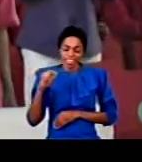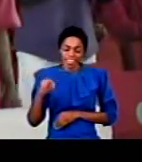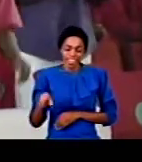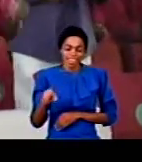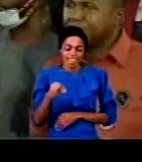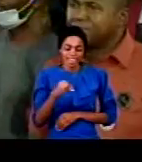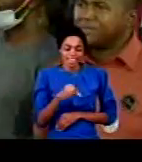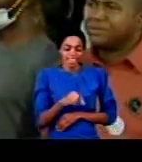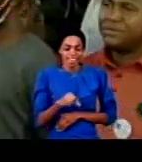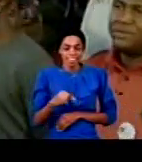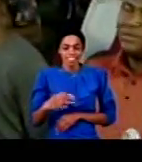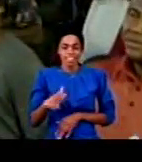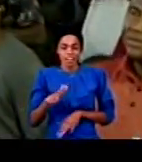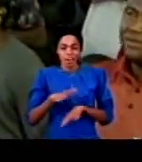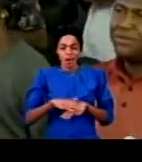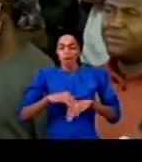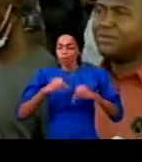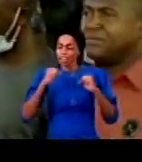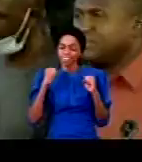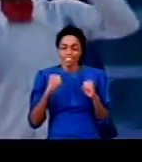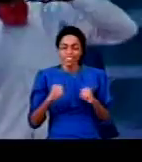upon the solid rock.